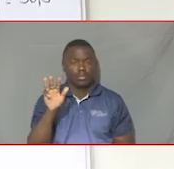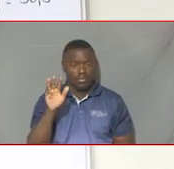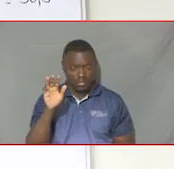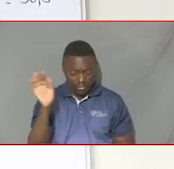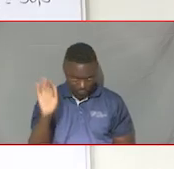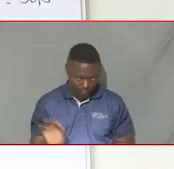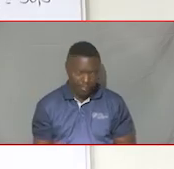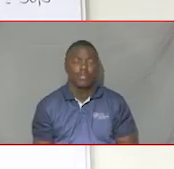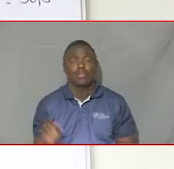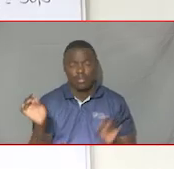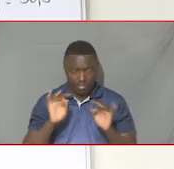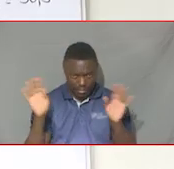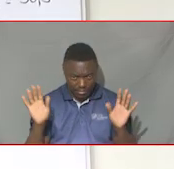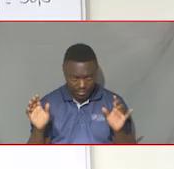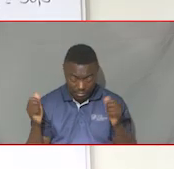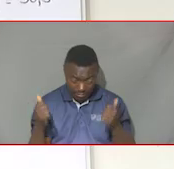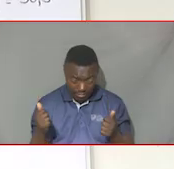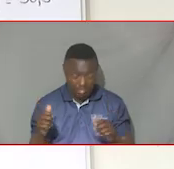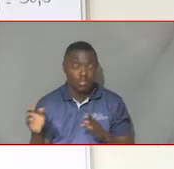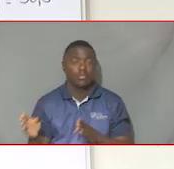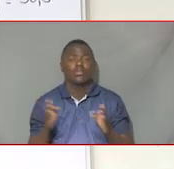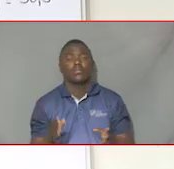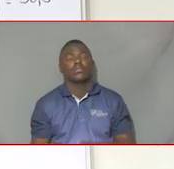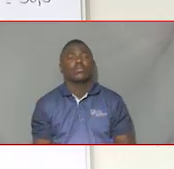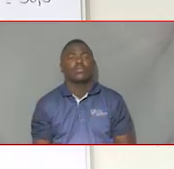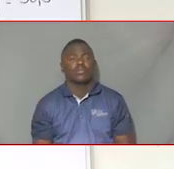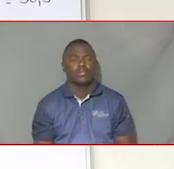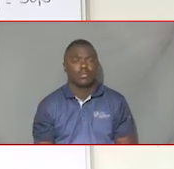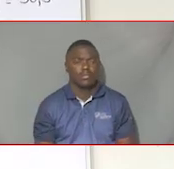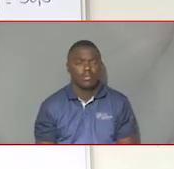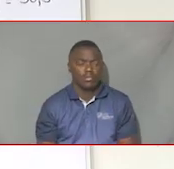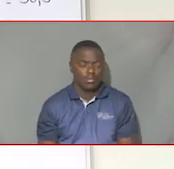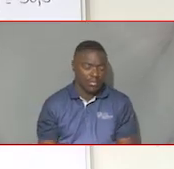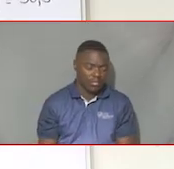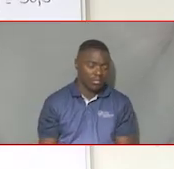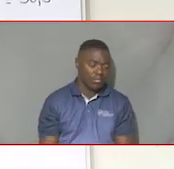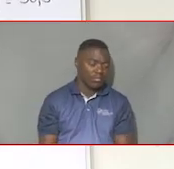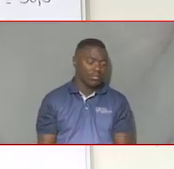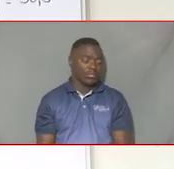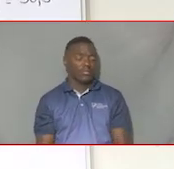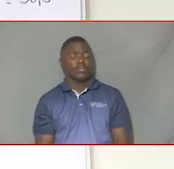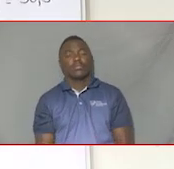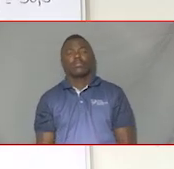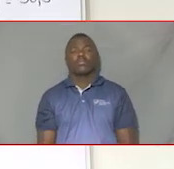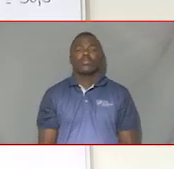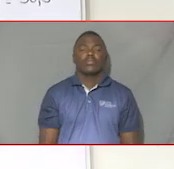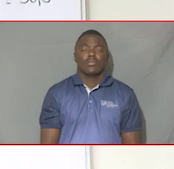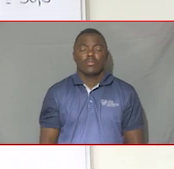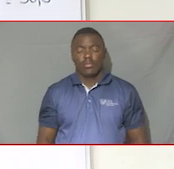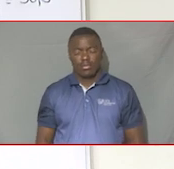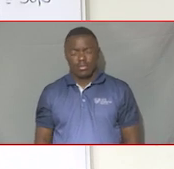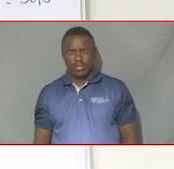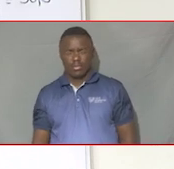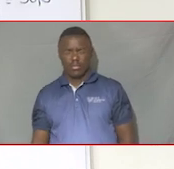Is that clear? Now people, let's just quickly look at 69. Is that